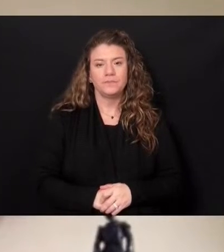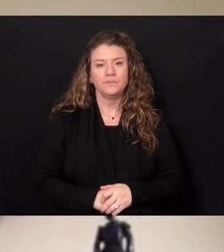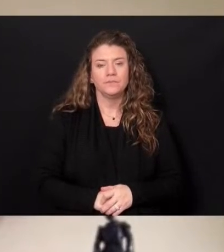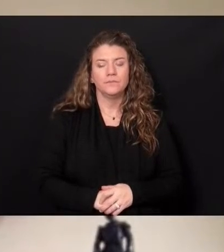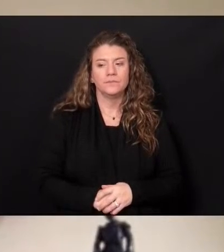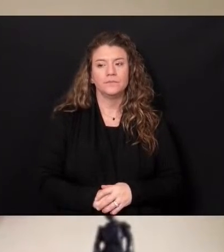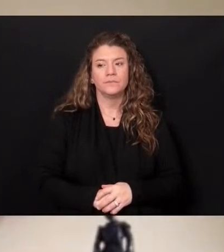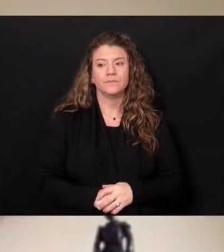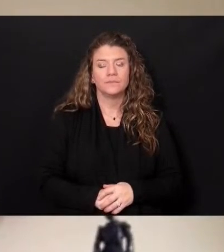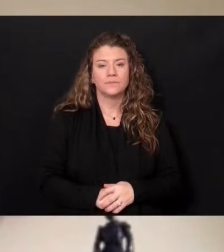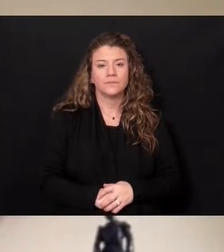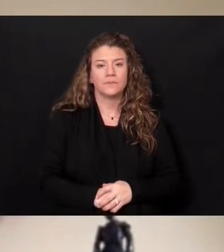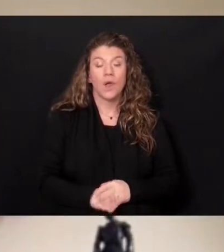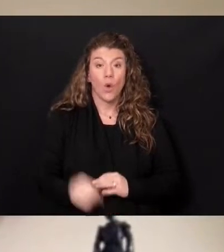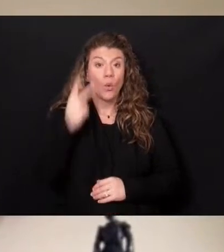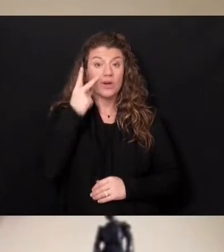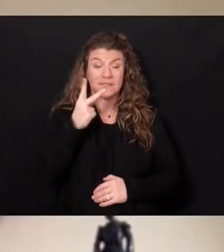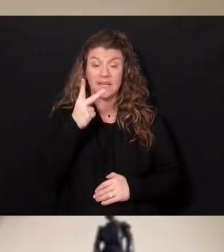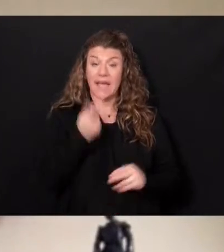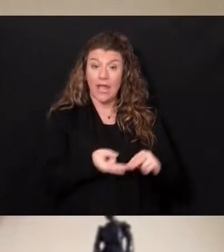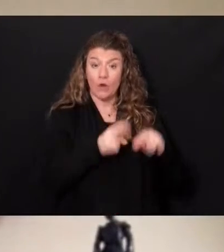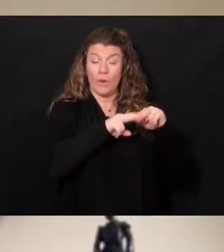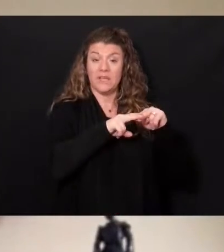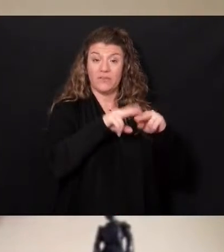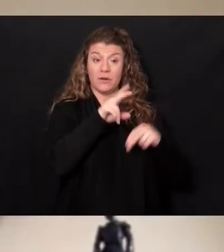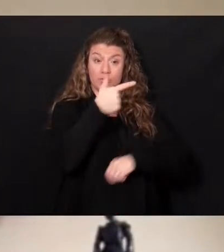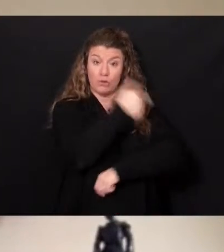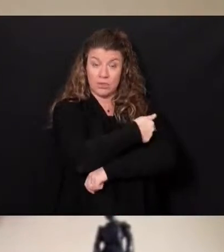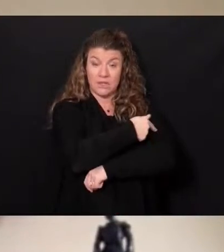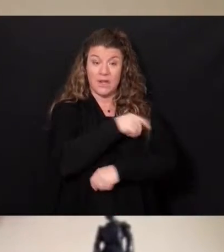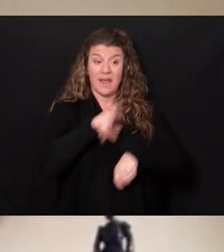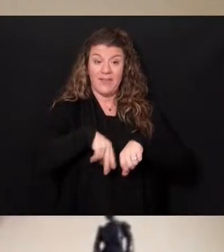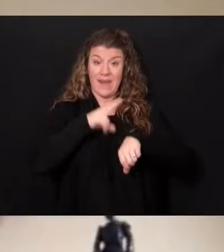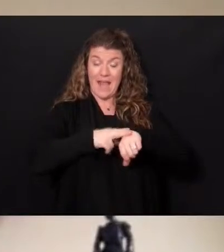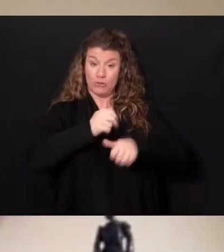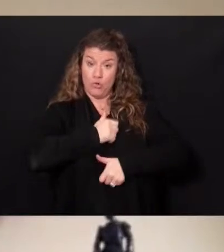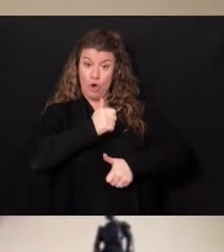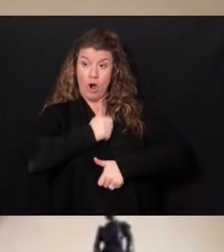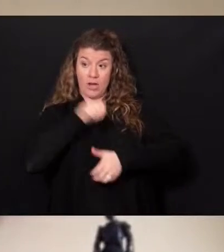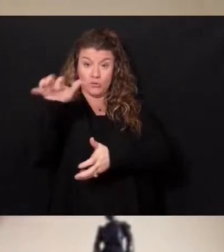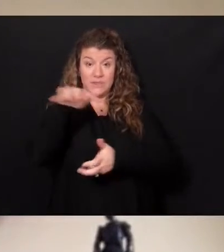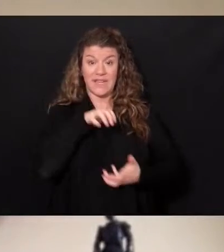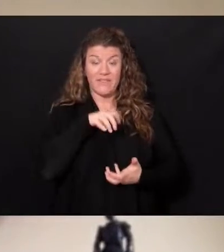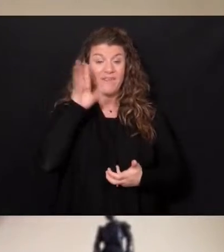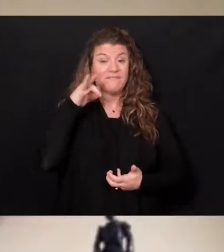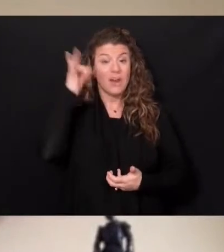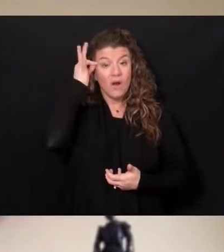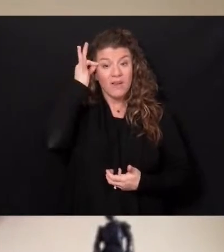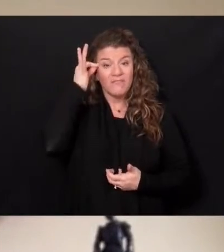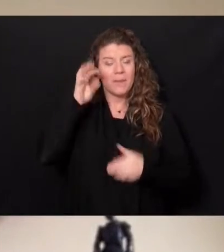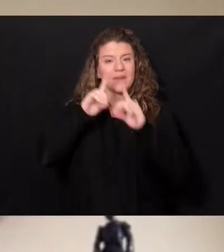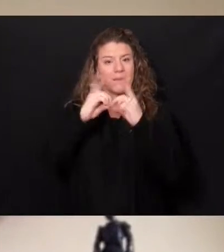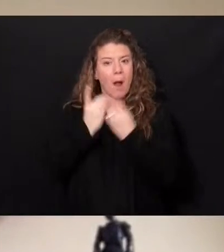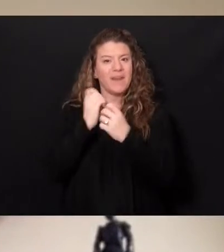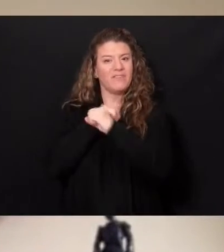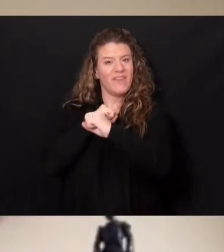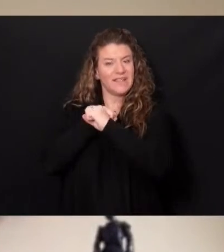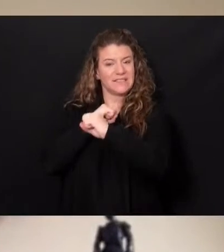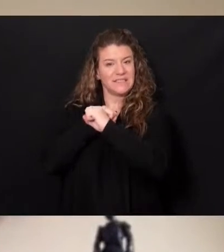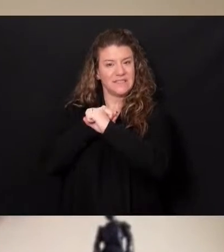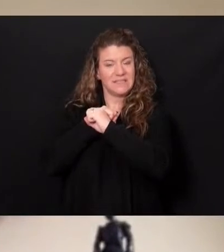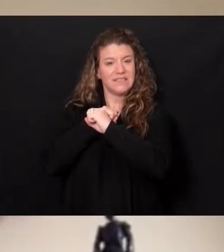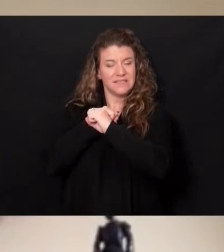in dosage. For example, the National Guard is receiving doses federally from the Department of Defense